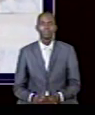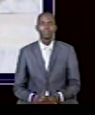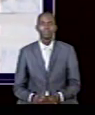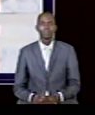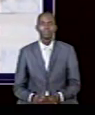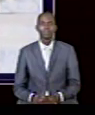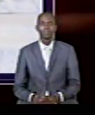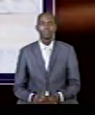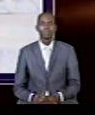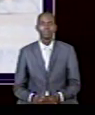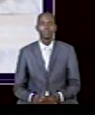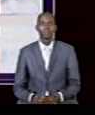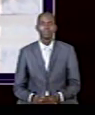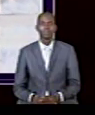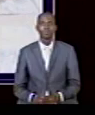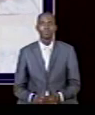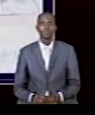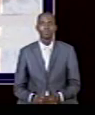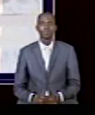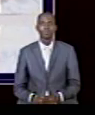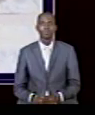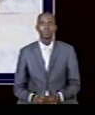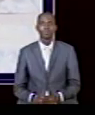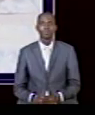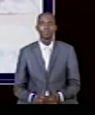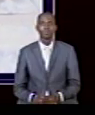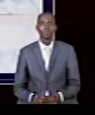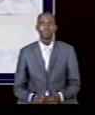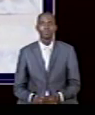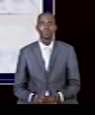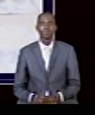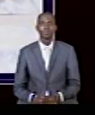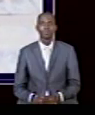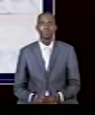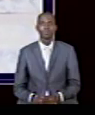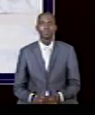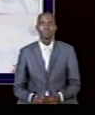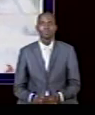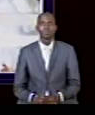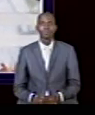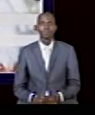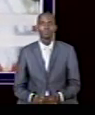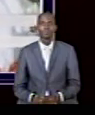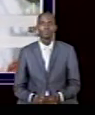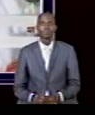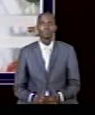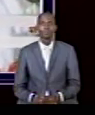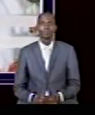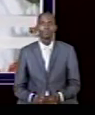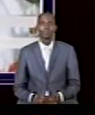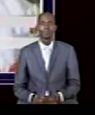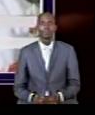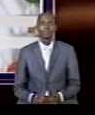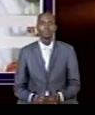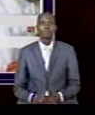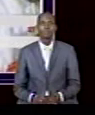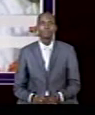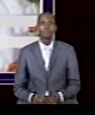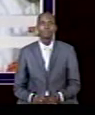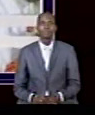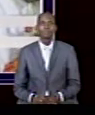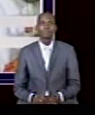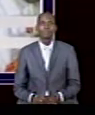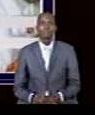itongba group. Abasi yon ke yung Jesus Christ. Da miyeli koma abasi. Kese abase na man nomye.